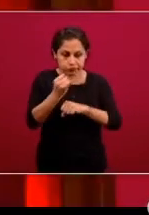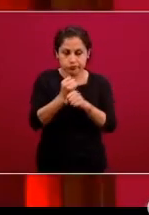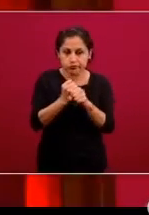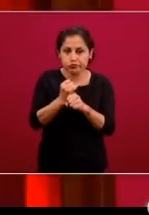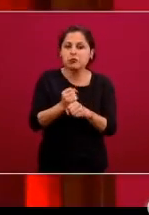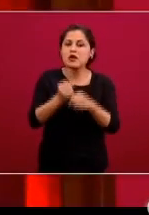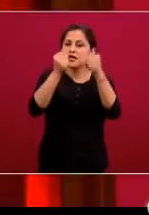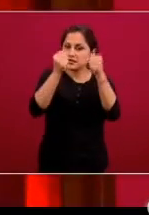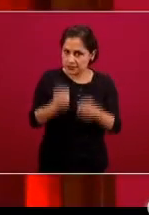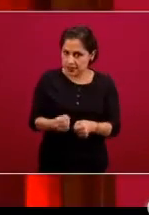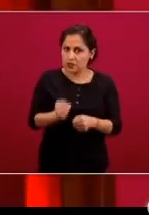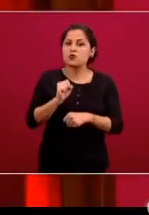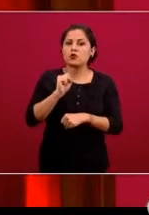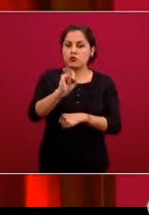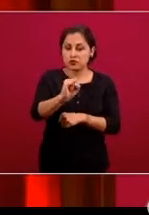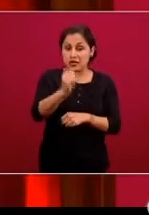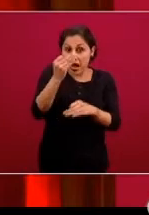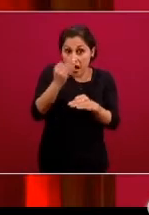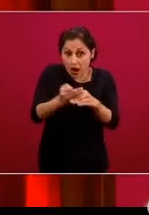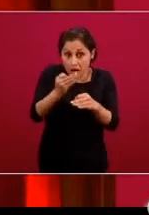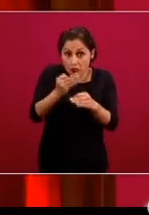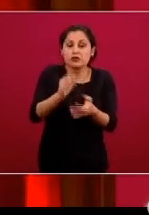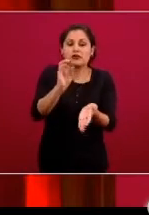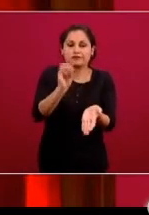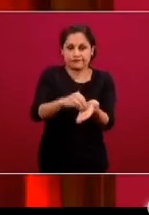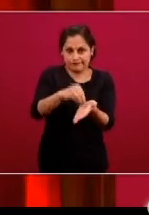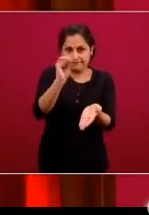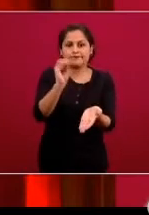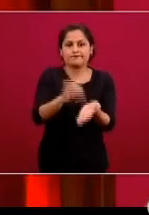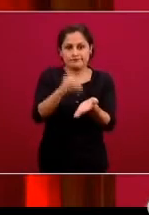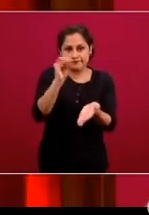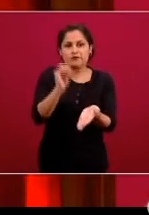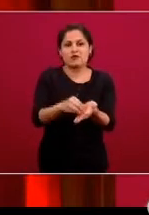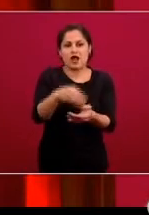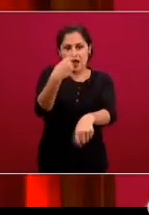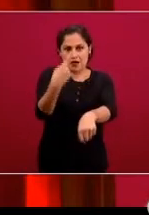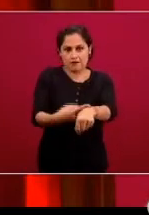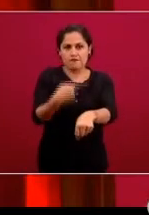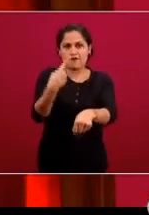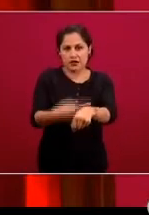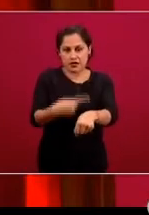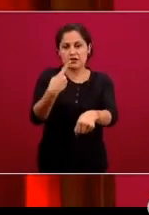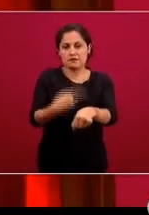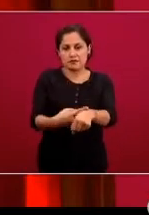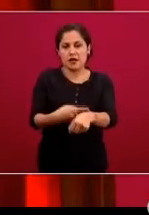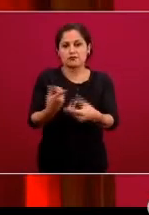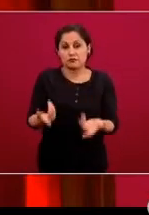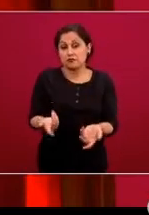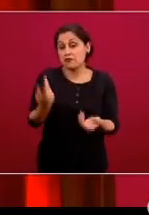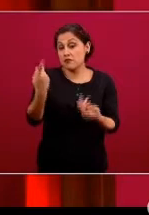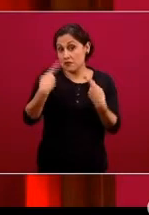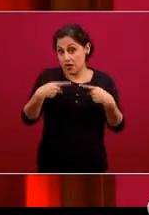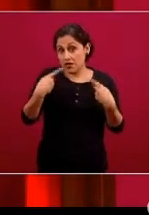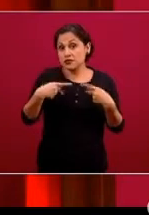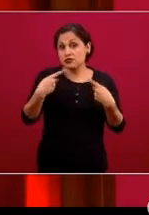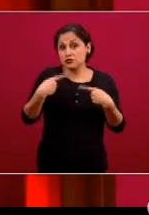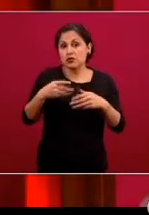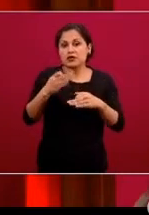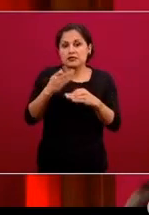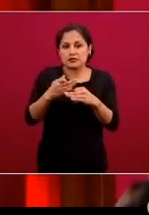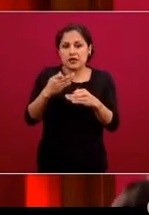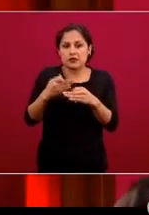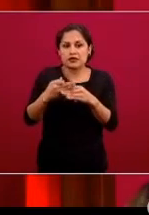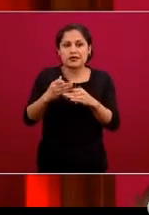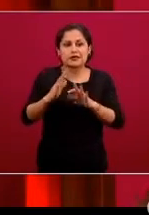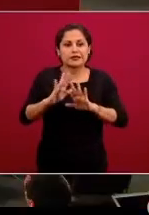Mexico. And our database shows that period of activity. Now, these people could